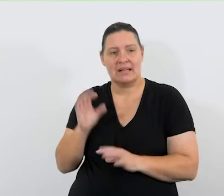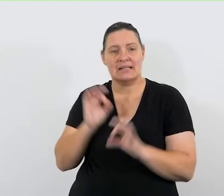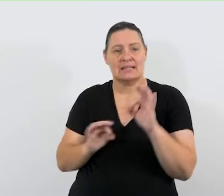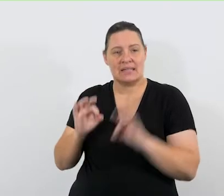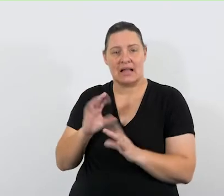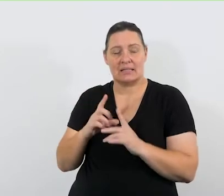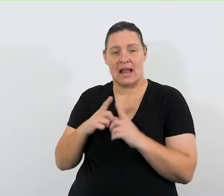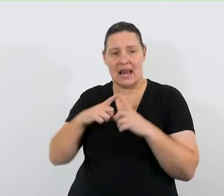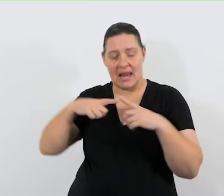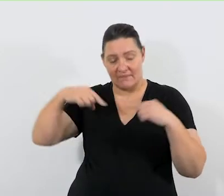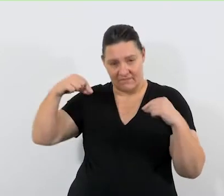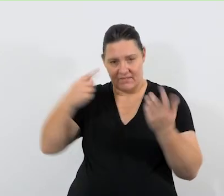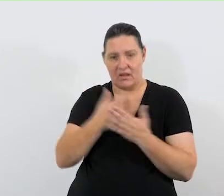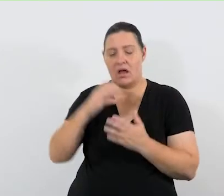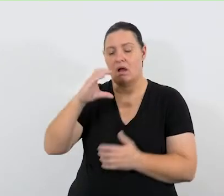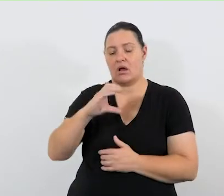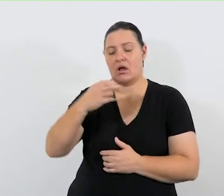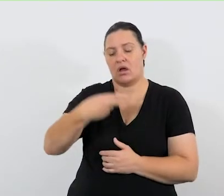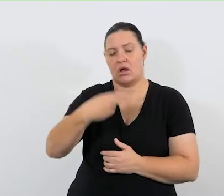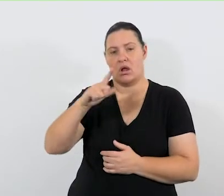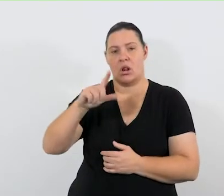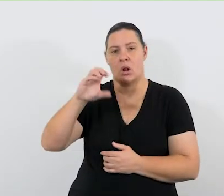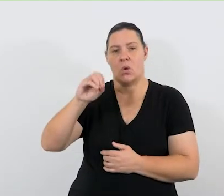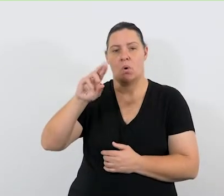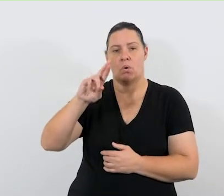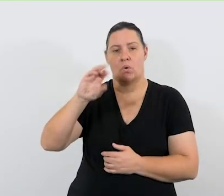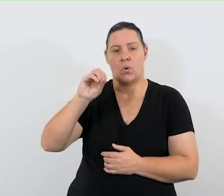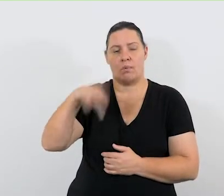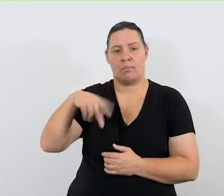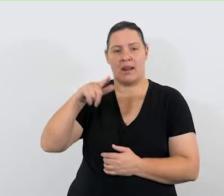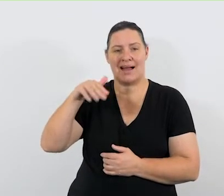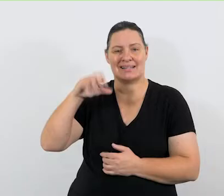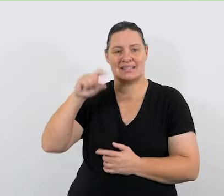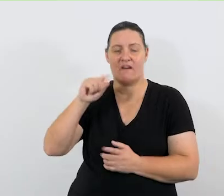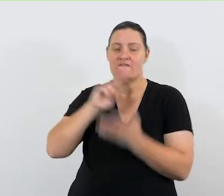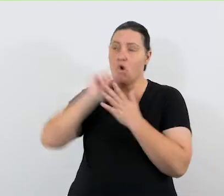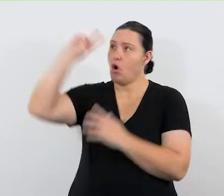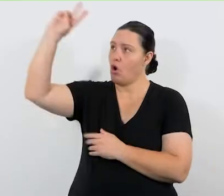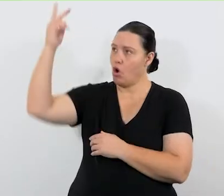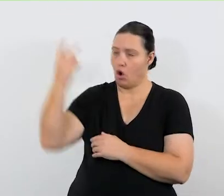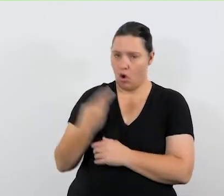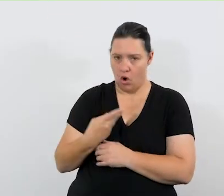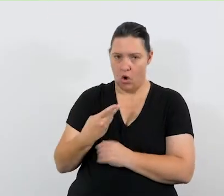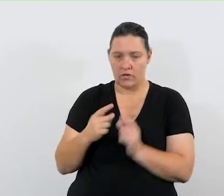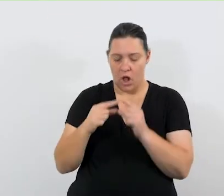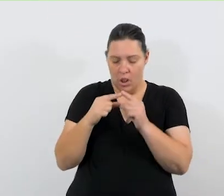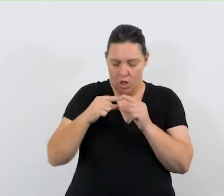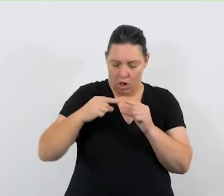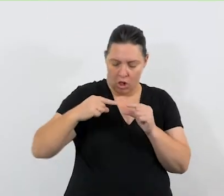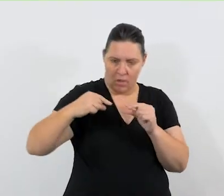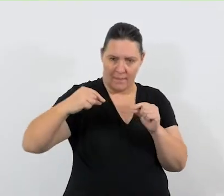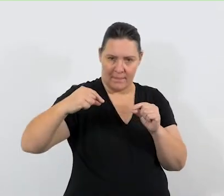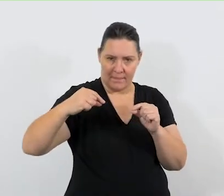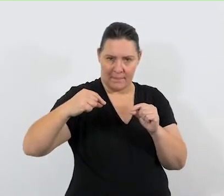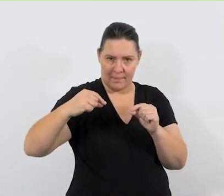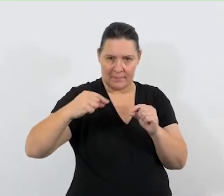second one here says cells in the leaves are full of chloroplasts for photosynthesis. They are long and